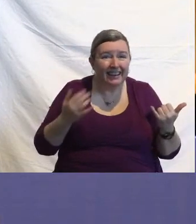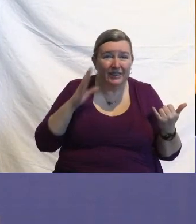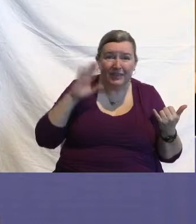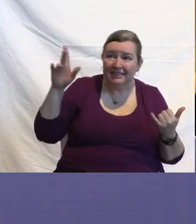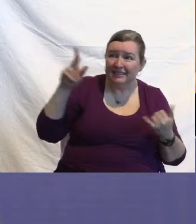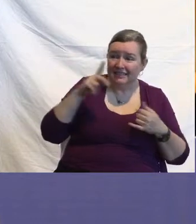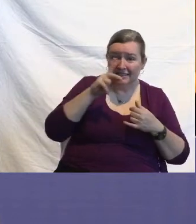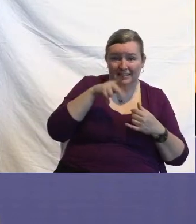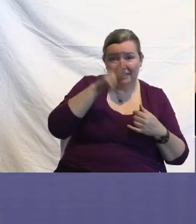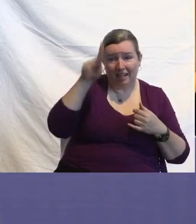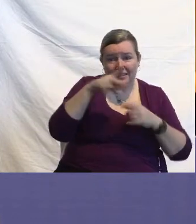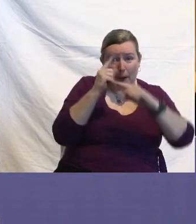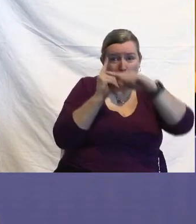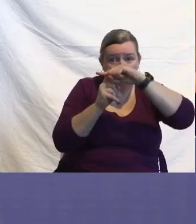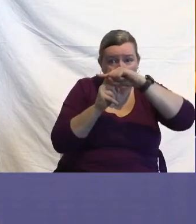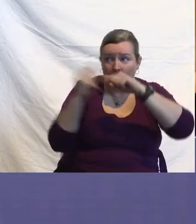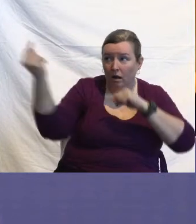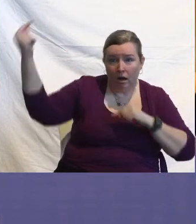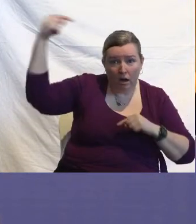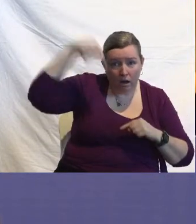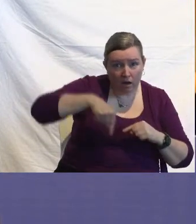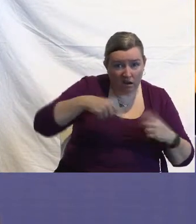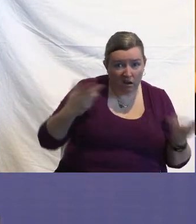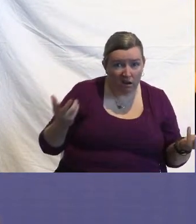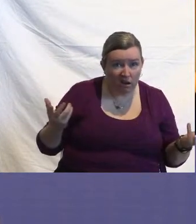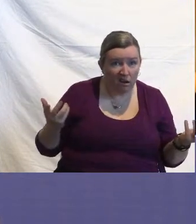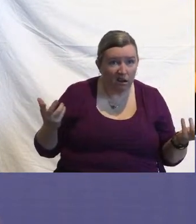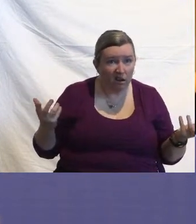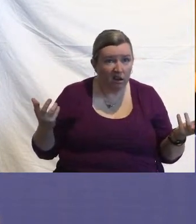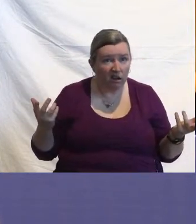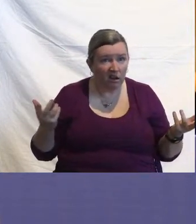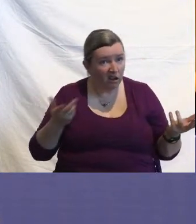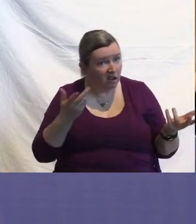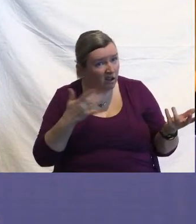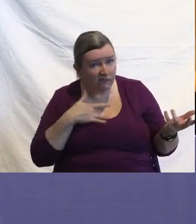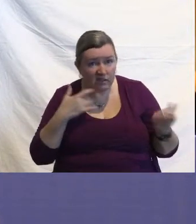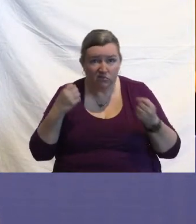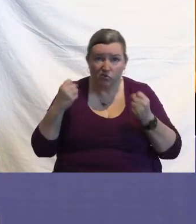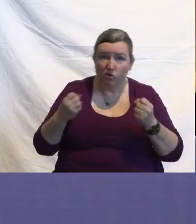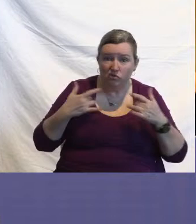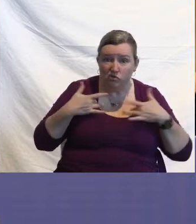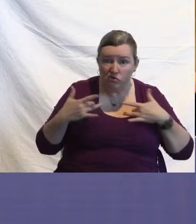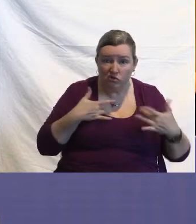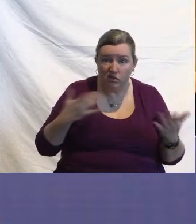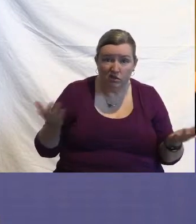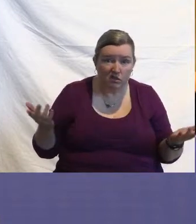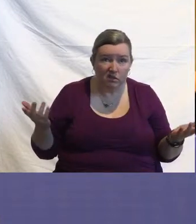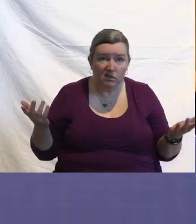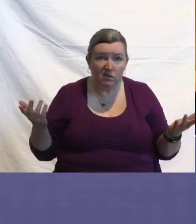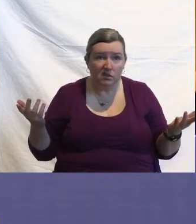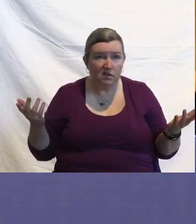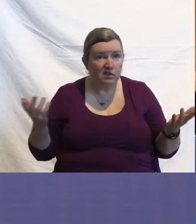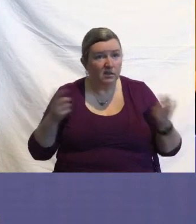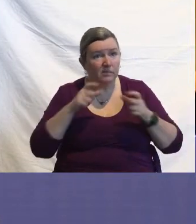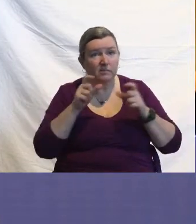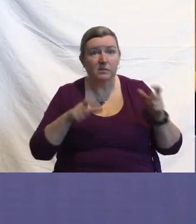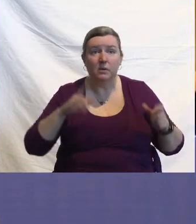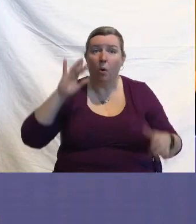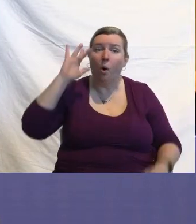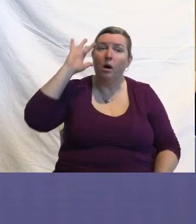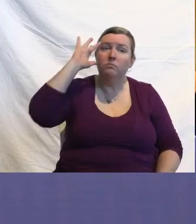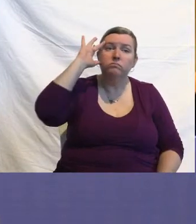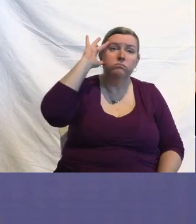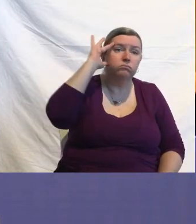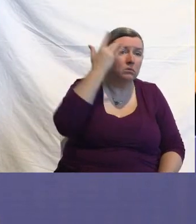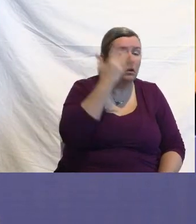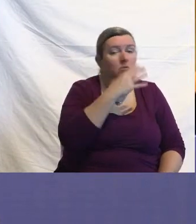have. Yep. And with regard to that, Governor, how concerning is this, especially because people are so damn sick and tired of COVID